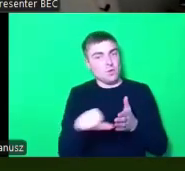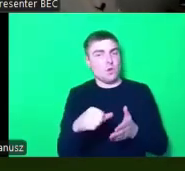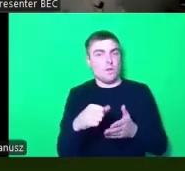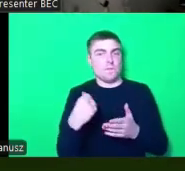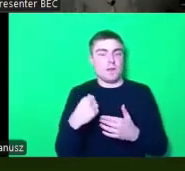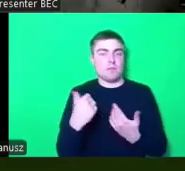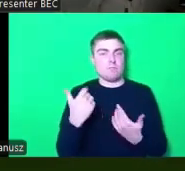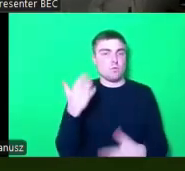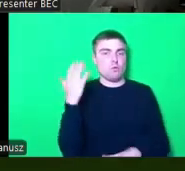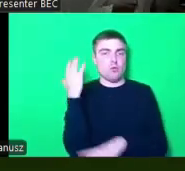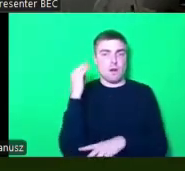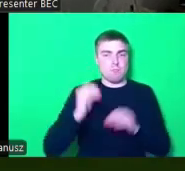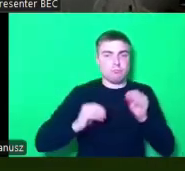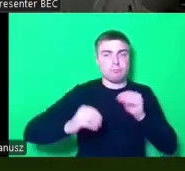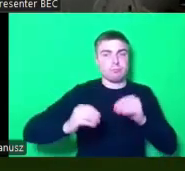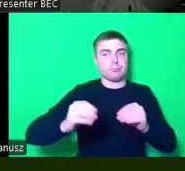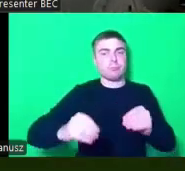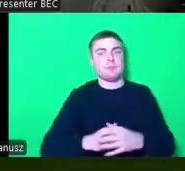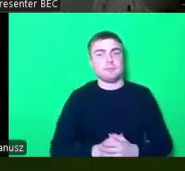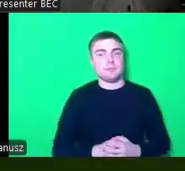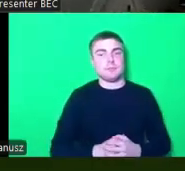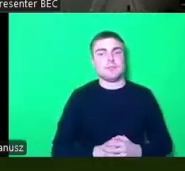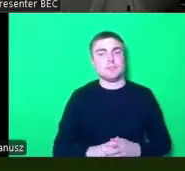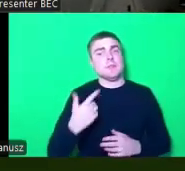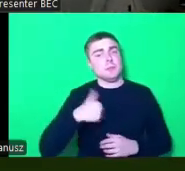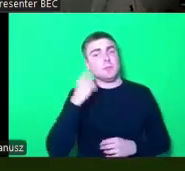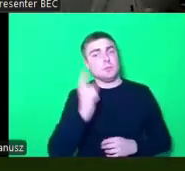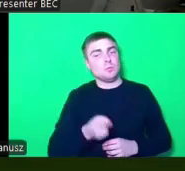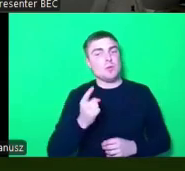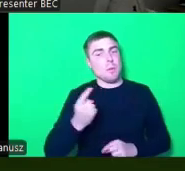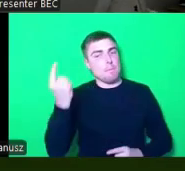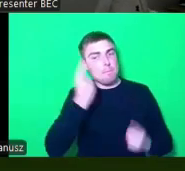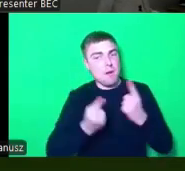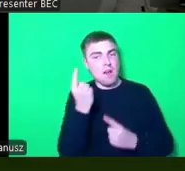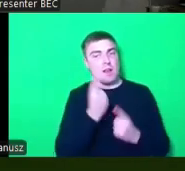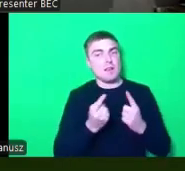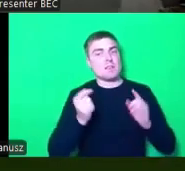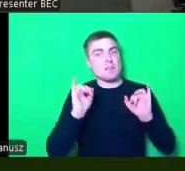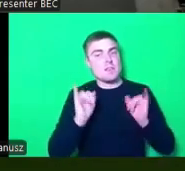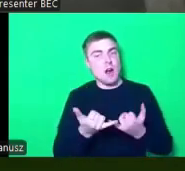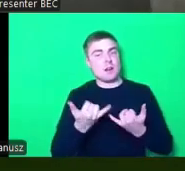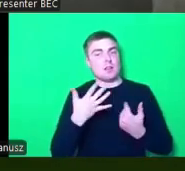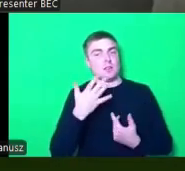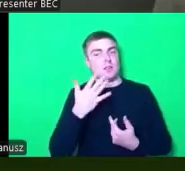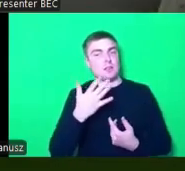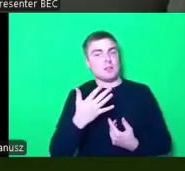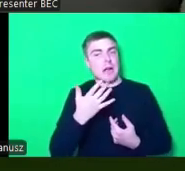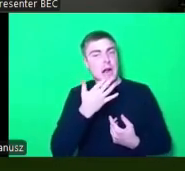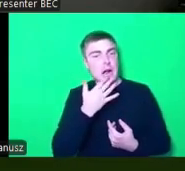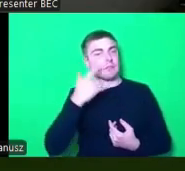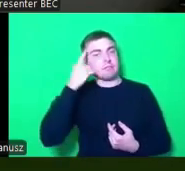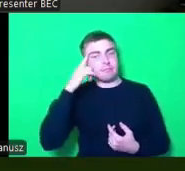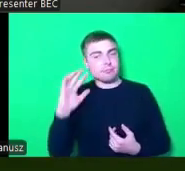So you see, we have to, I think, rethink the way we understand nativeness. And funny enough, we